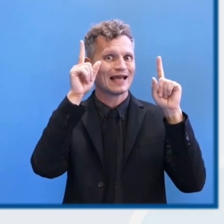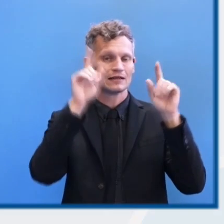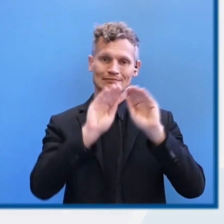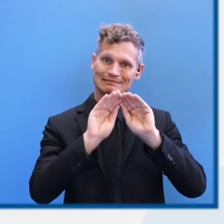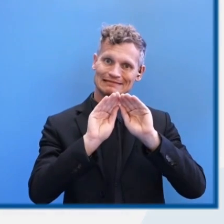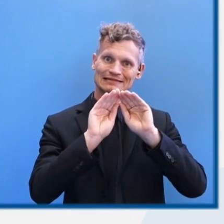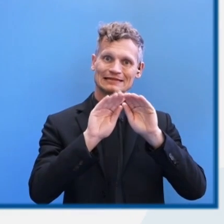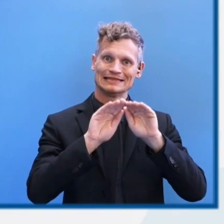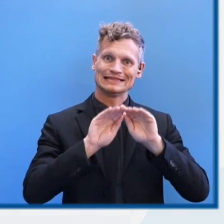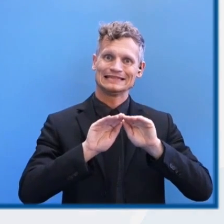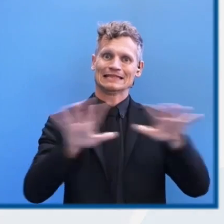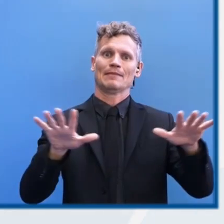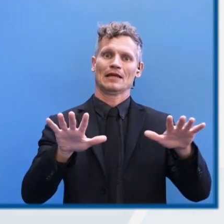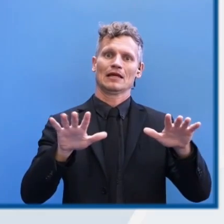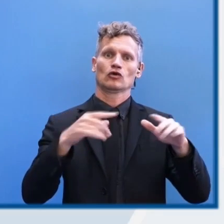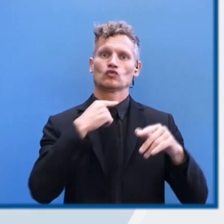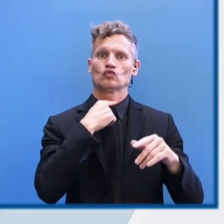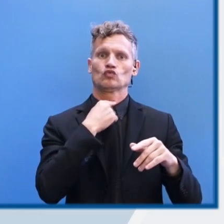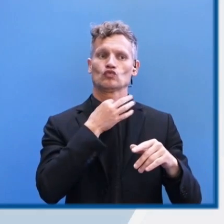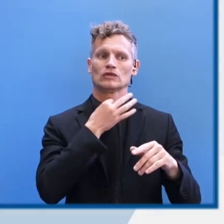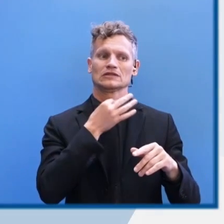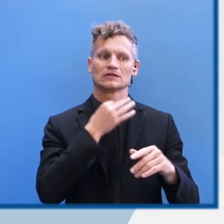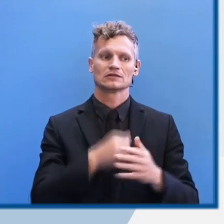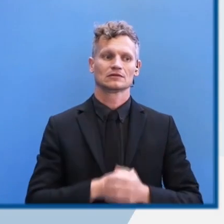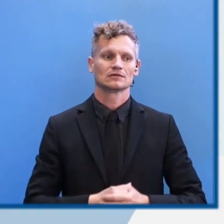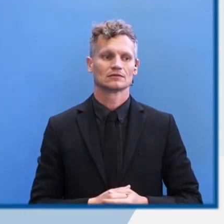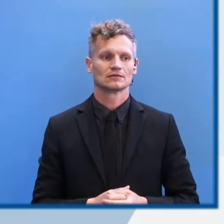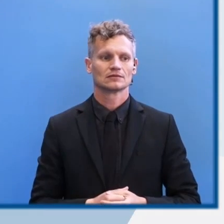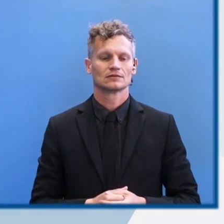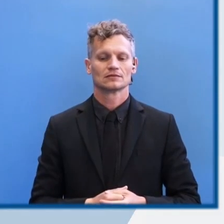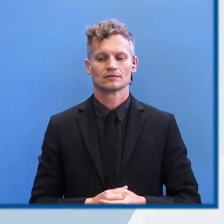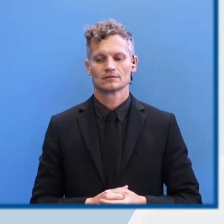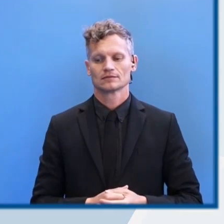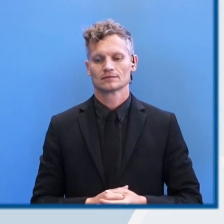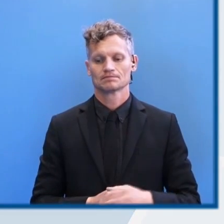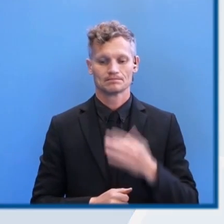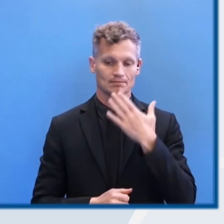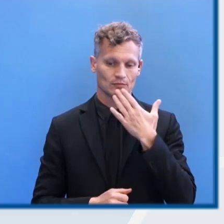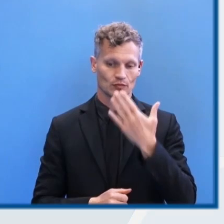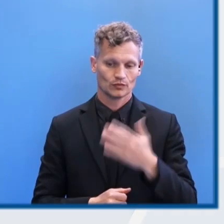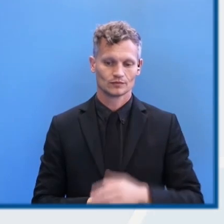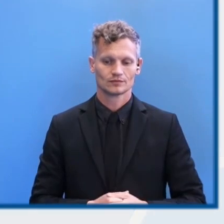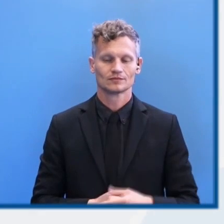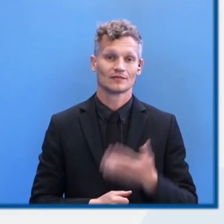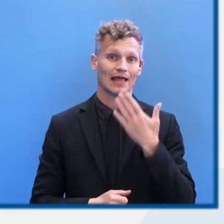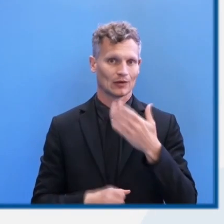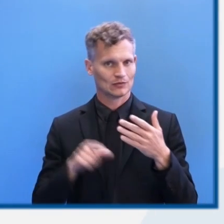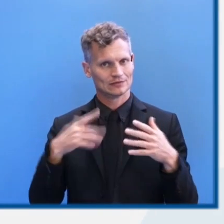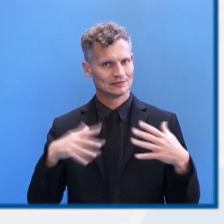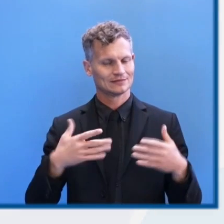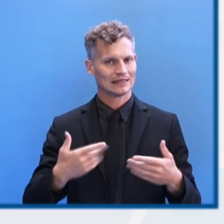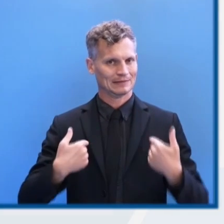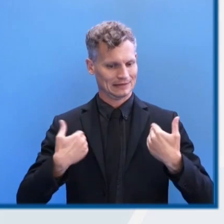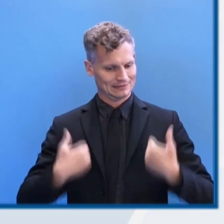Framework. Olaf, please take the microphone. Thank you very much for this lengthy